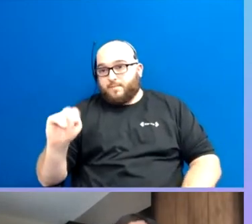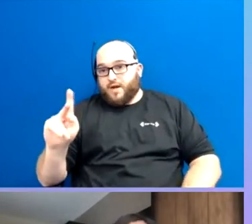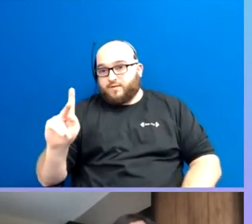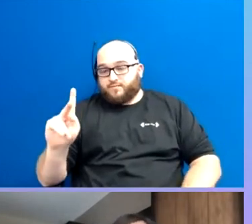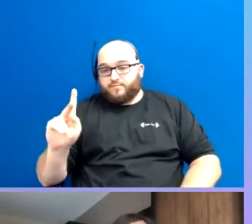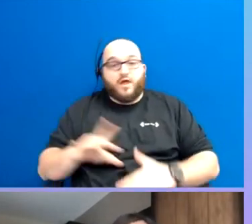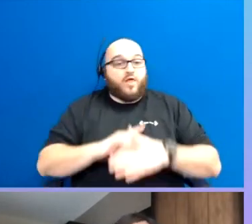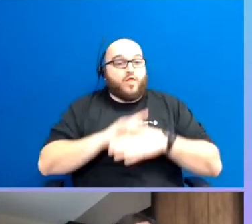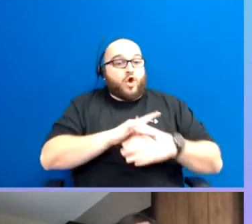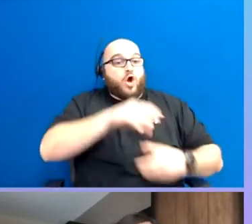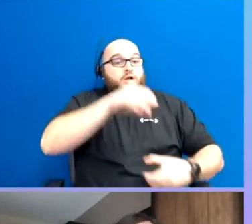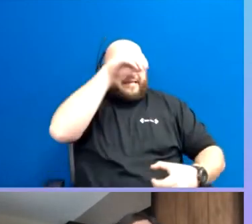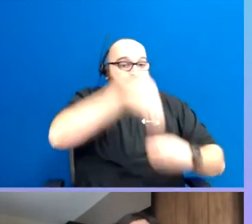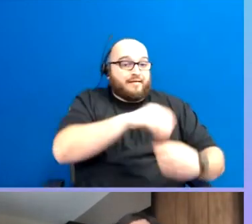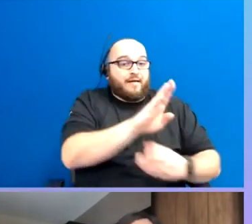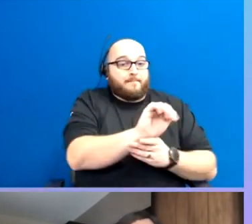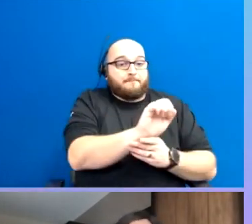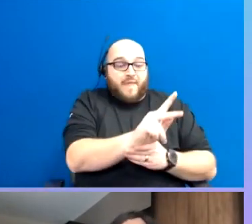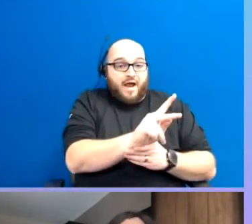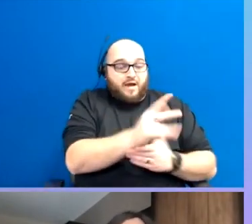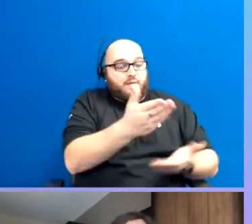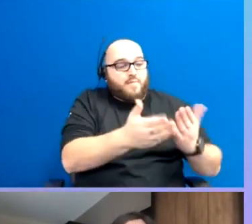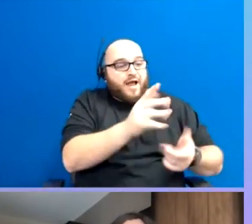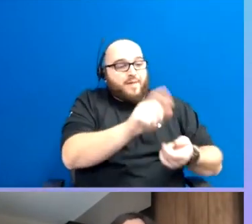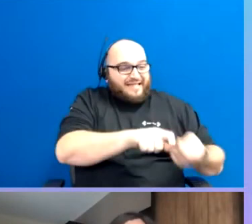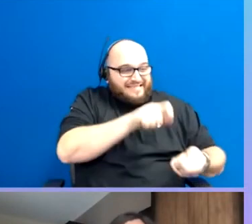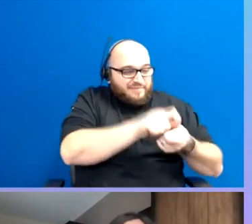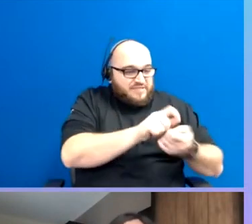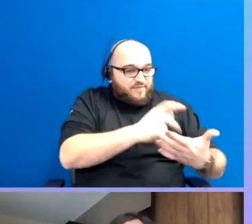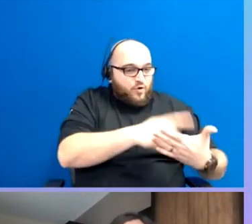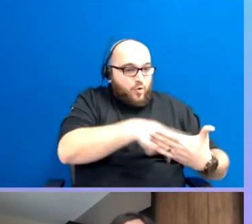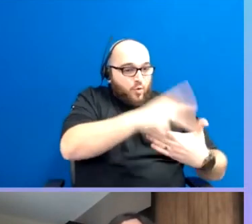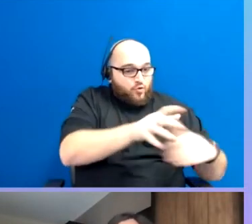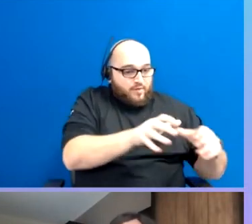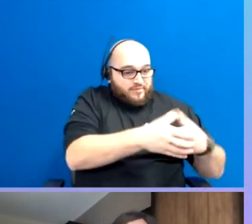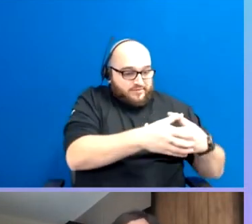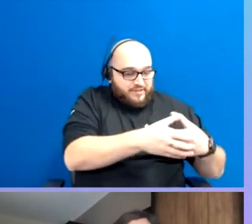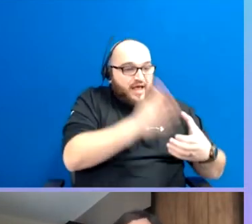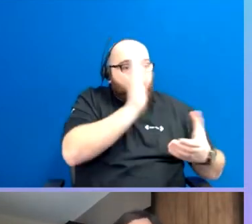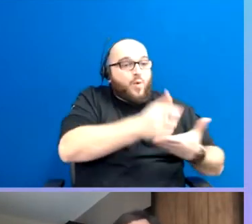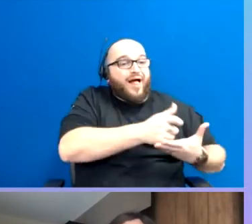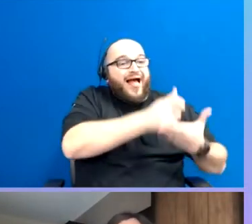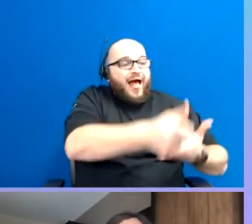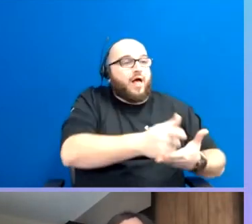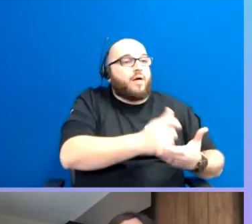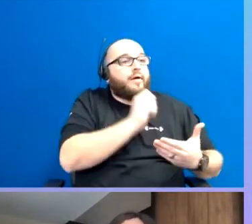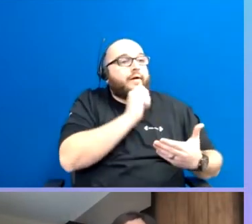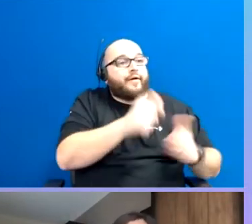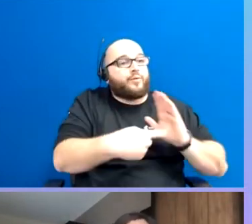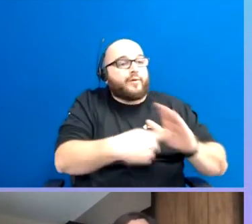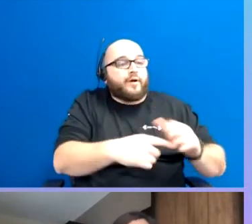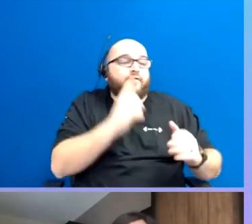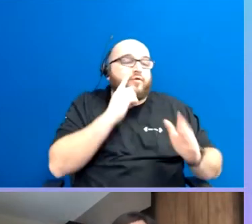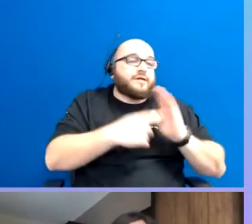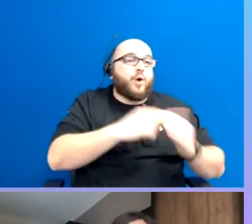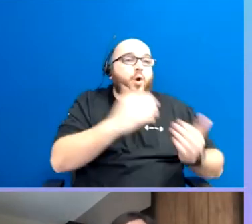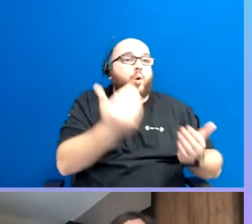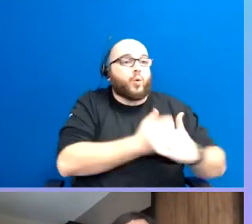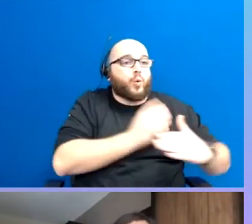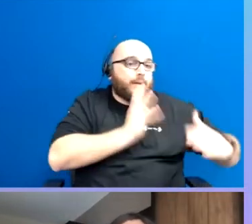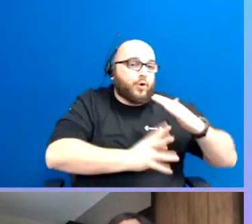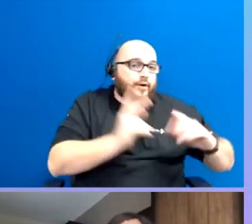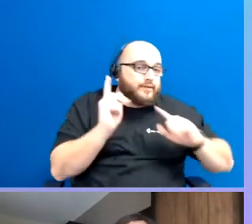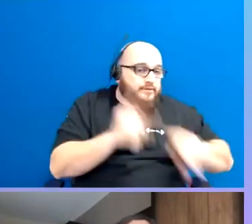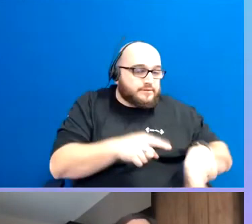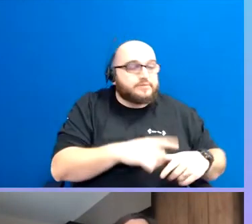in there might be specific programs that help underrepresented groups, new immigrants, or People